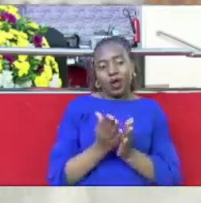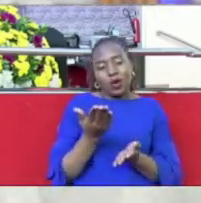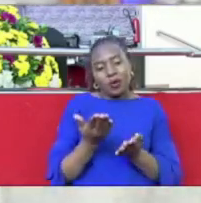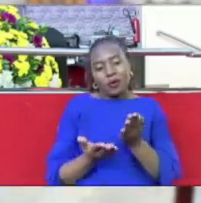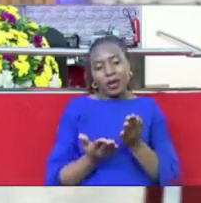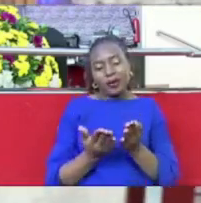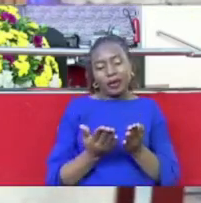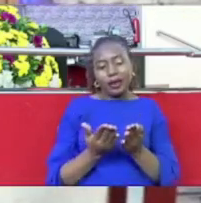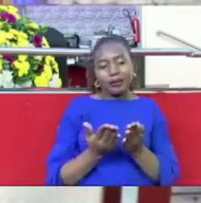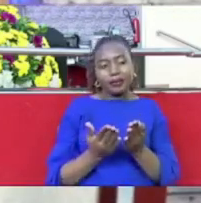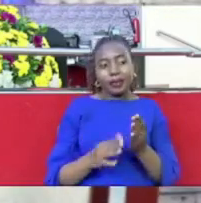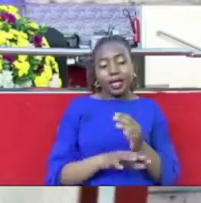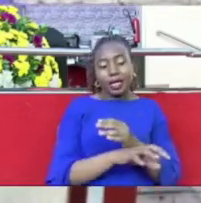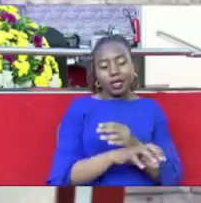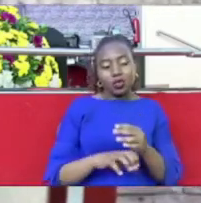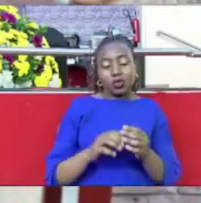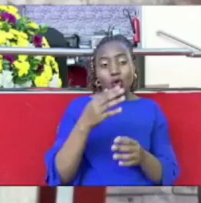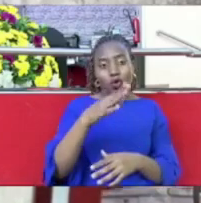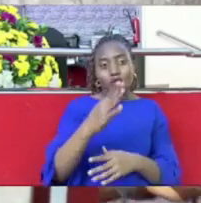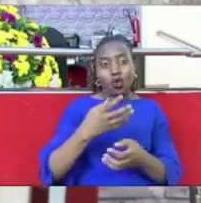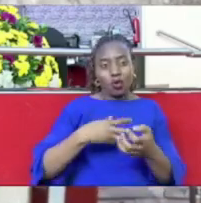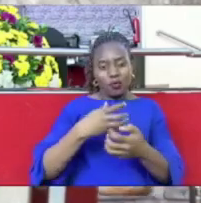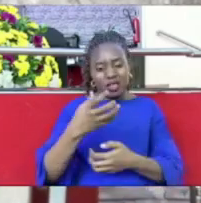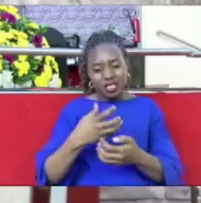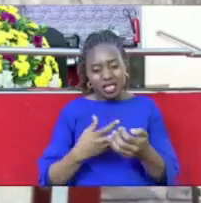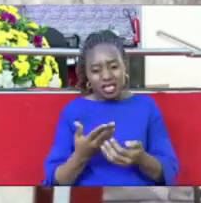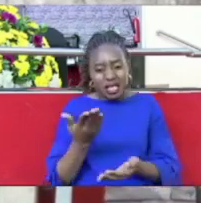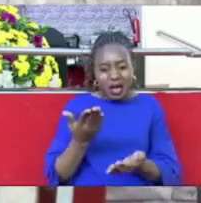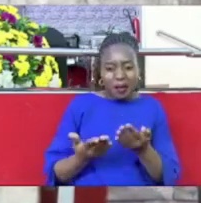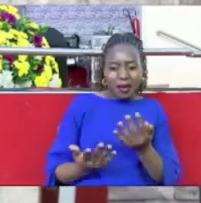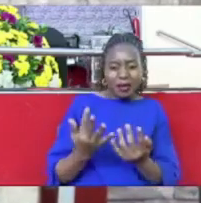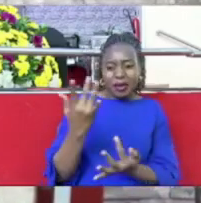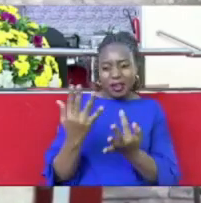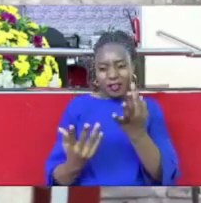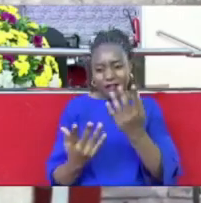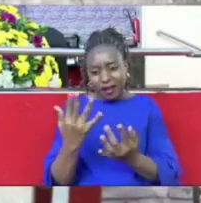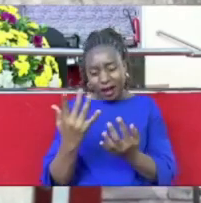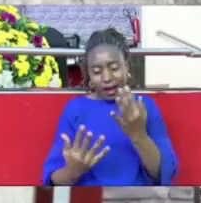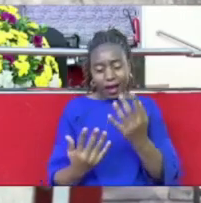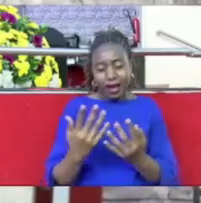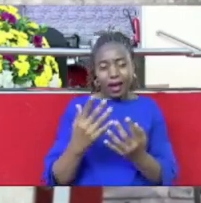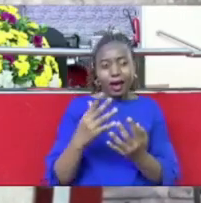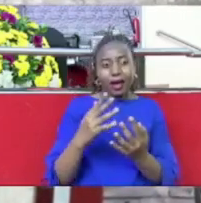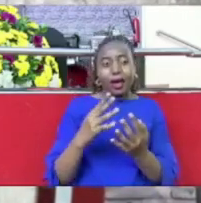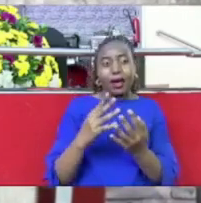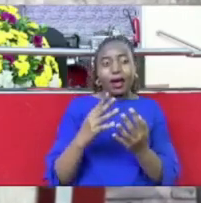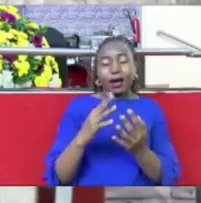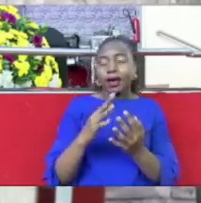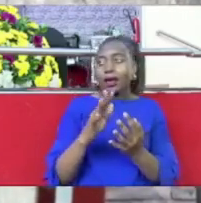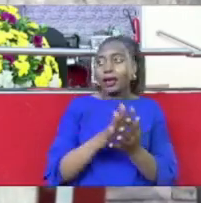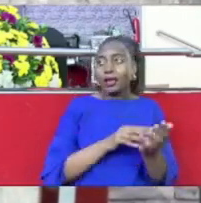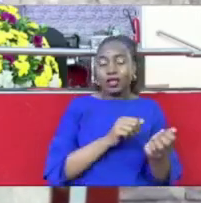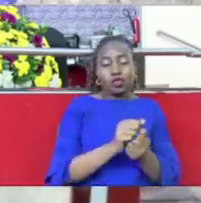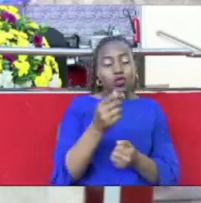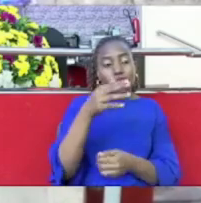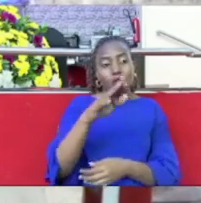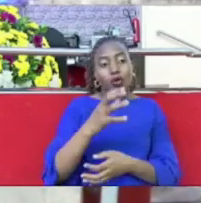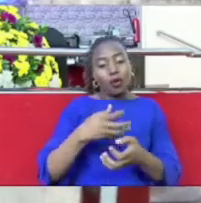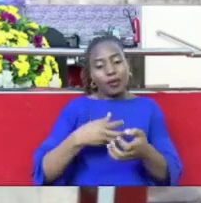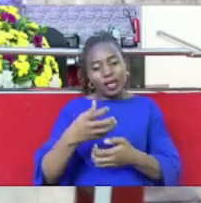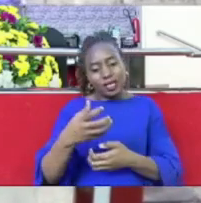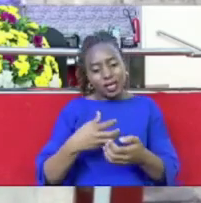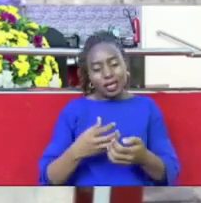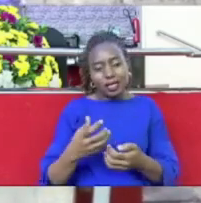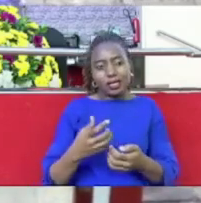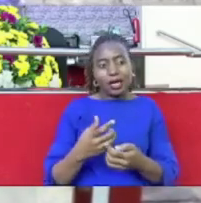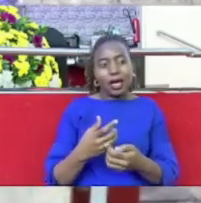Fire took off. Moto ukaanza. And he's out to destroy your psyche to continue. Na yuko tayari kuangamiza nia yako kuendelea. And